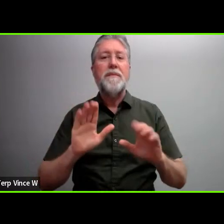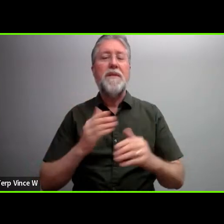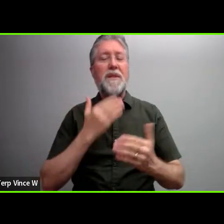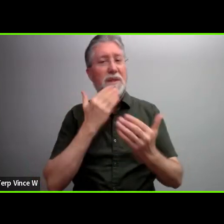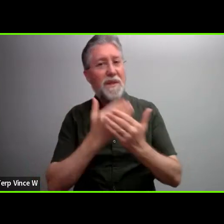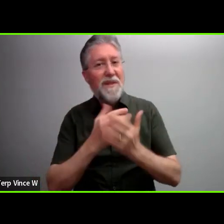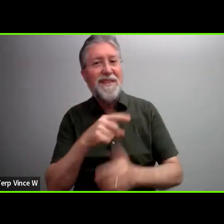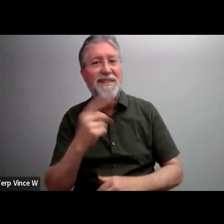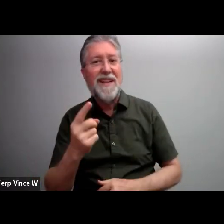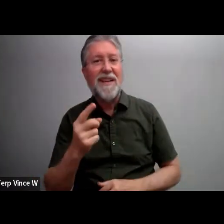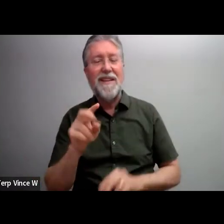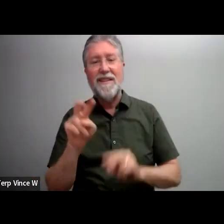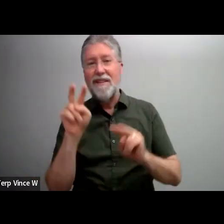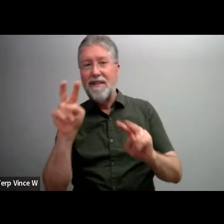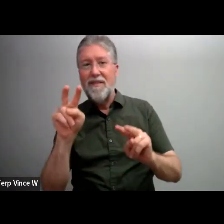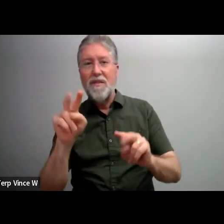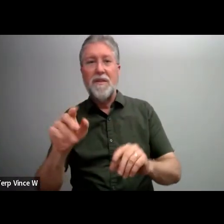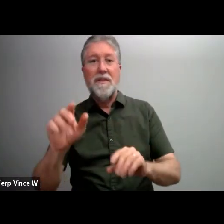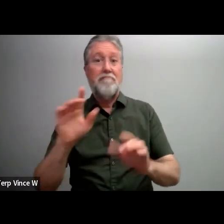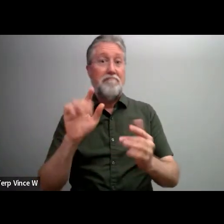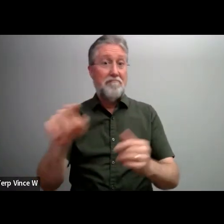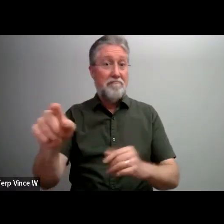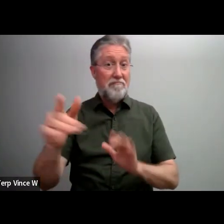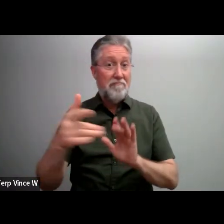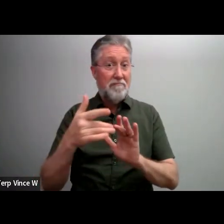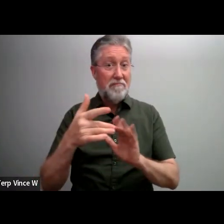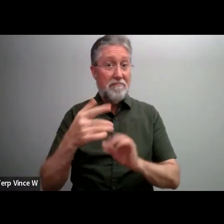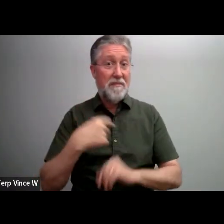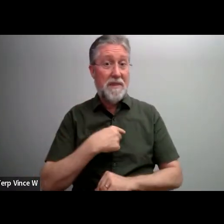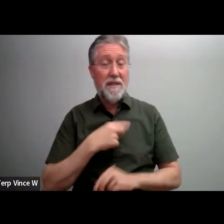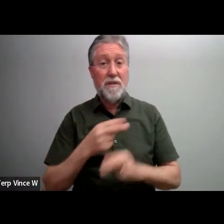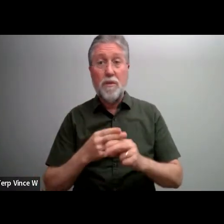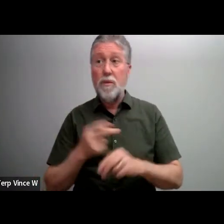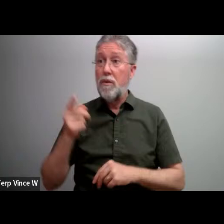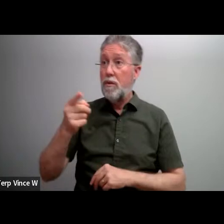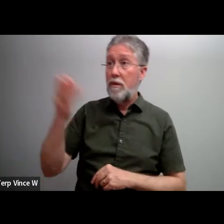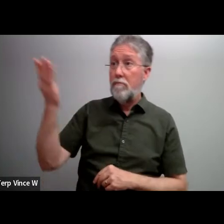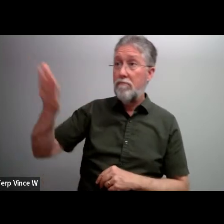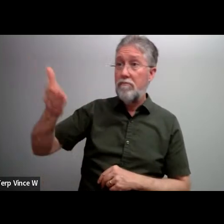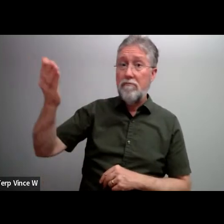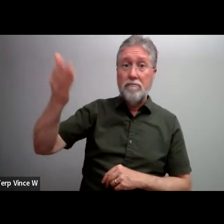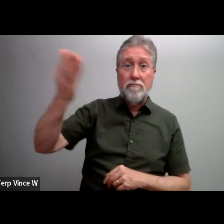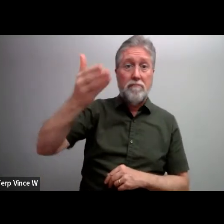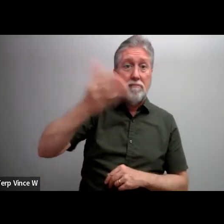you soon. Thank you again to all our presenters and all the Access Board and